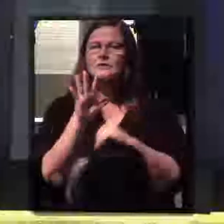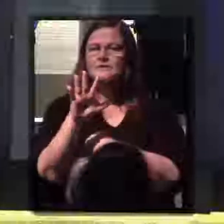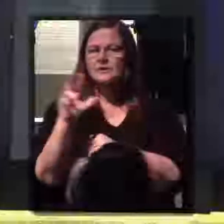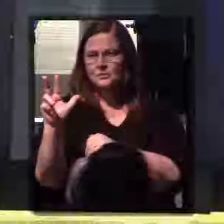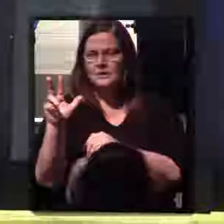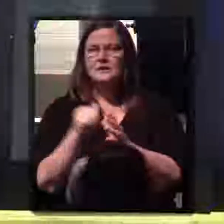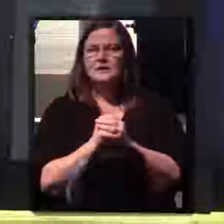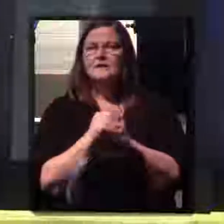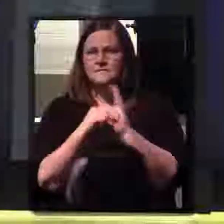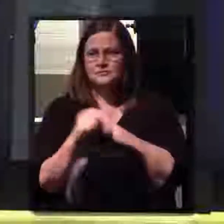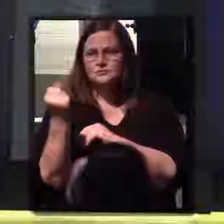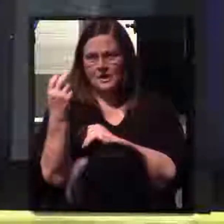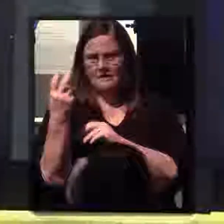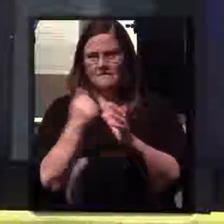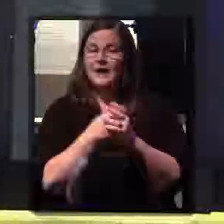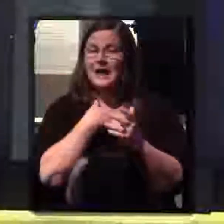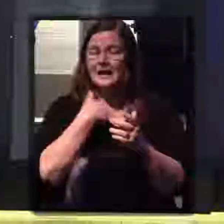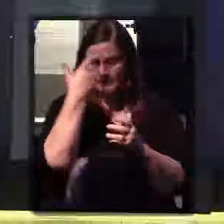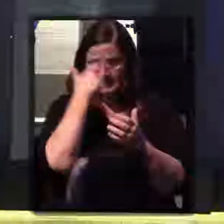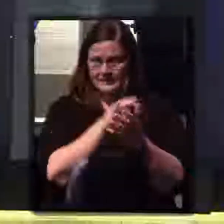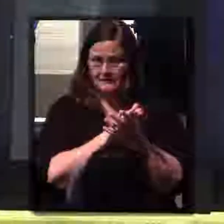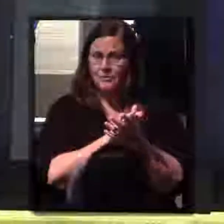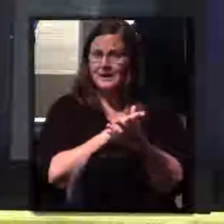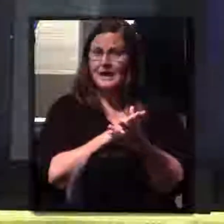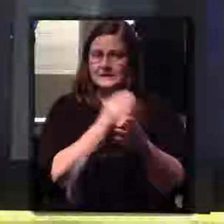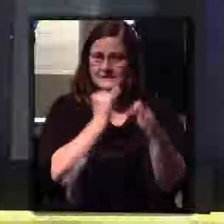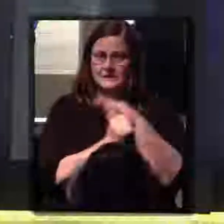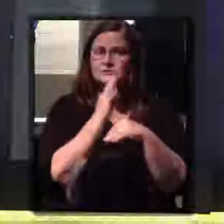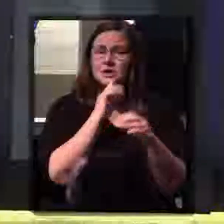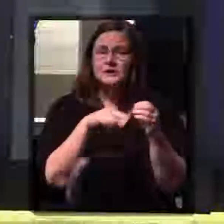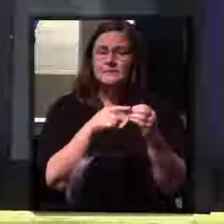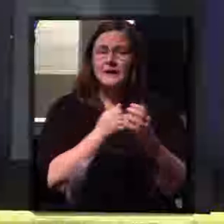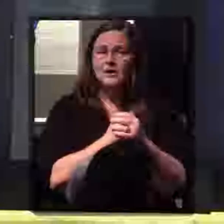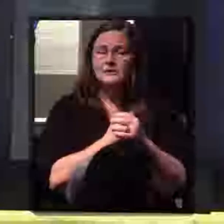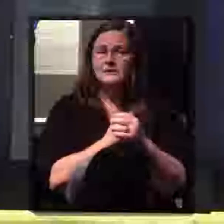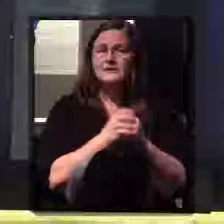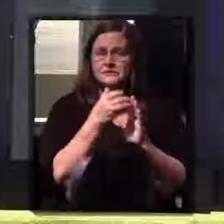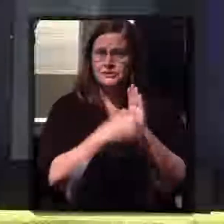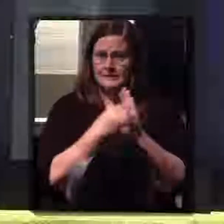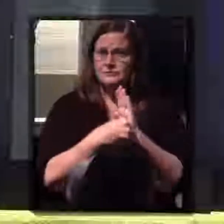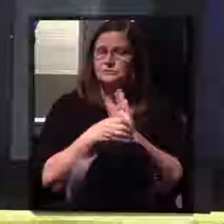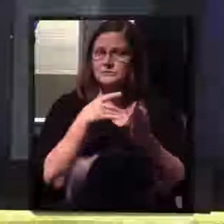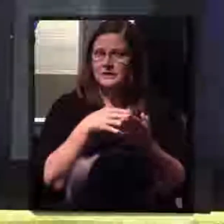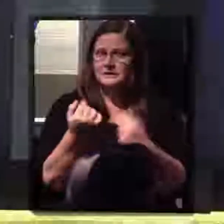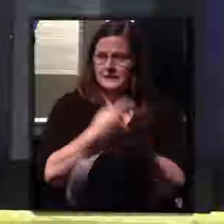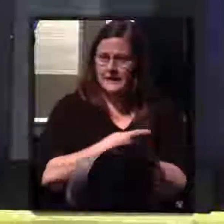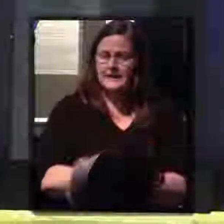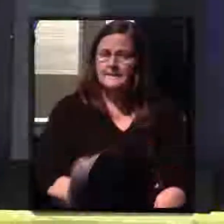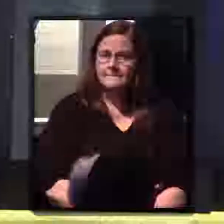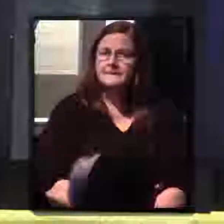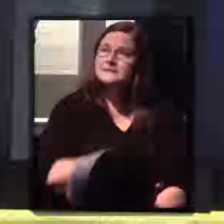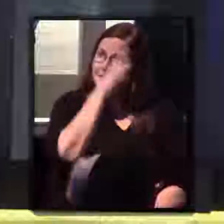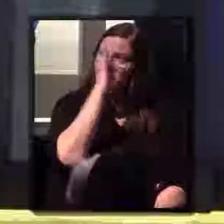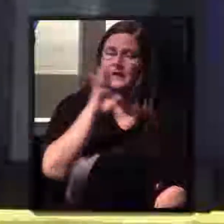verse 13, all the way through 53, verse 12, because I believe that what Isaiah is talking about